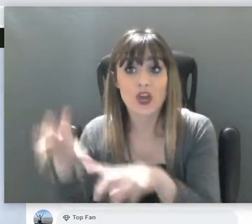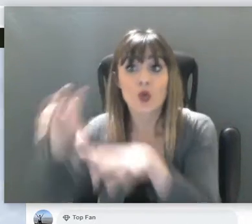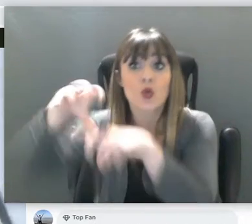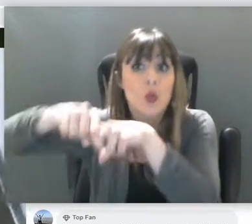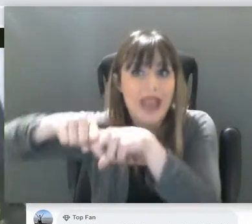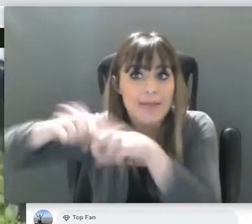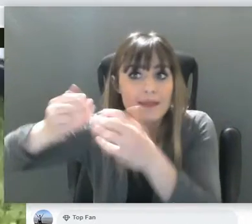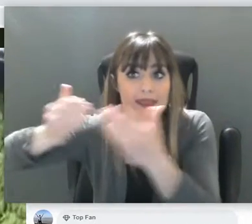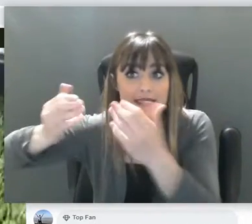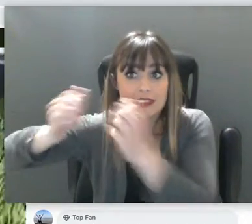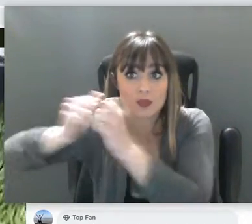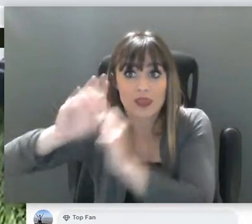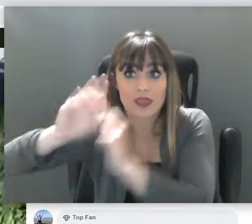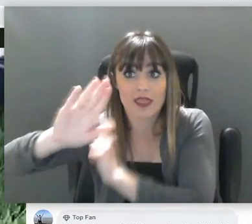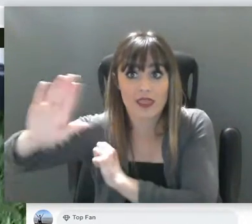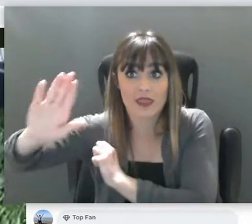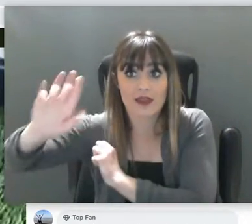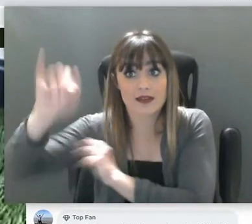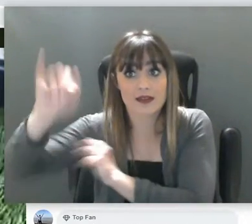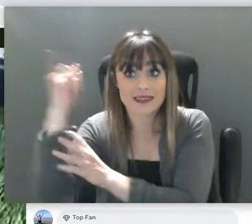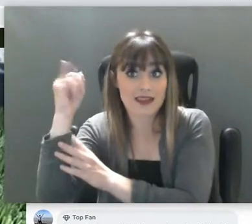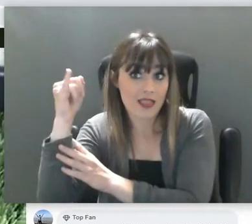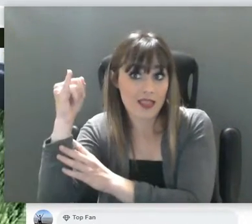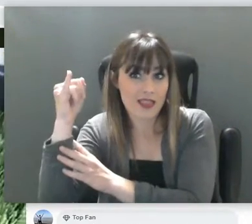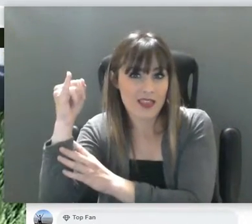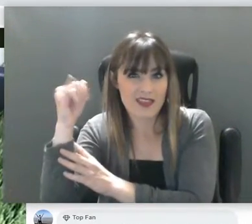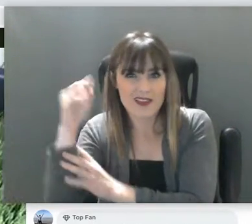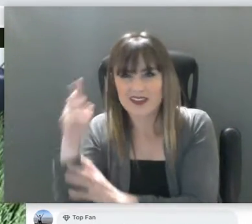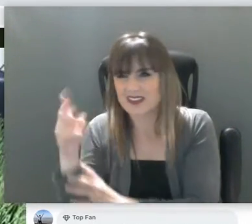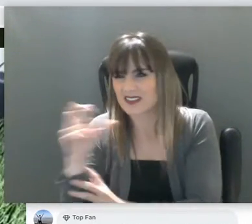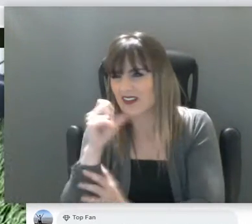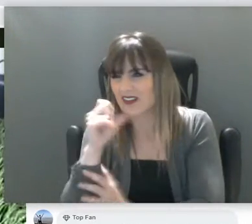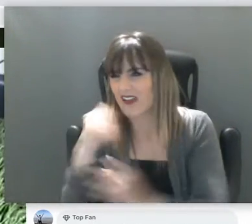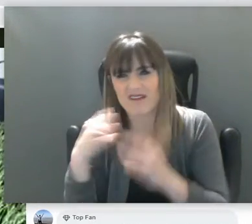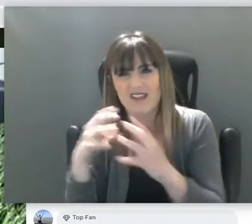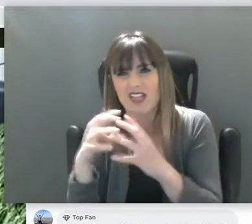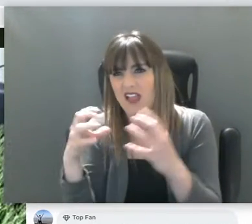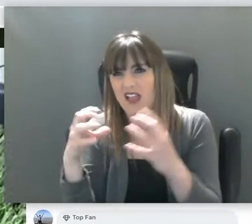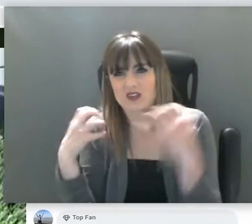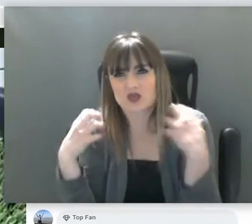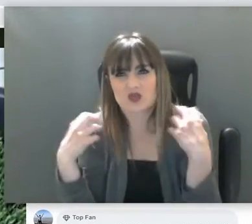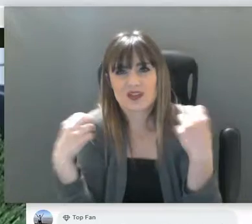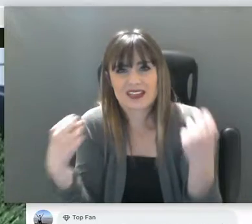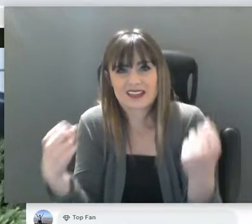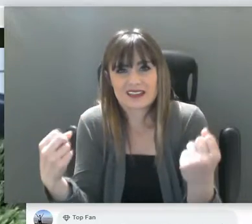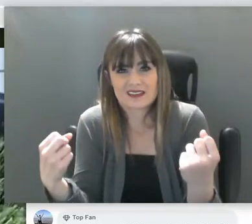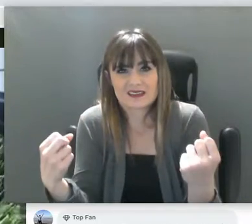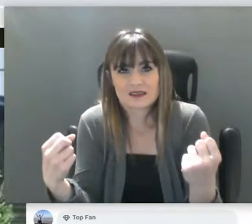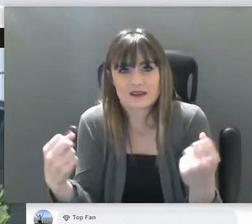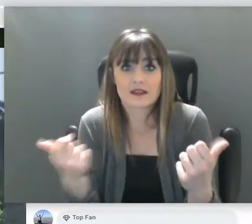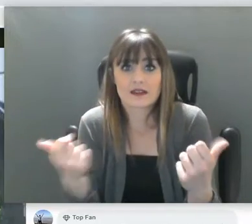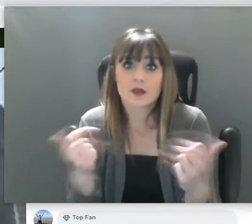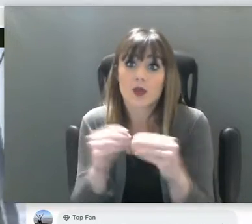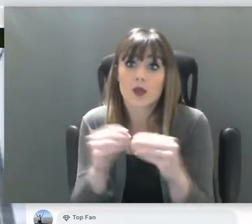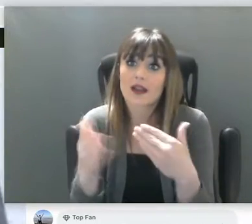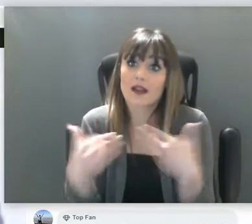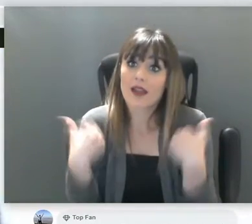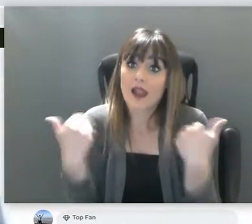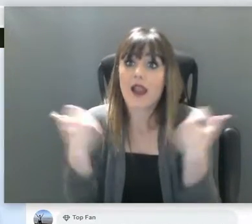lot of South American primates. She doesn't really have a lot of dexterity in this tail. When they're younger, they have a little bit more dexterity, and they can kind of